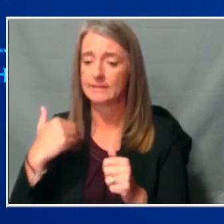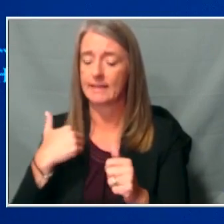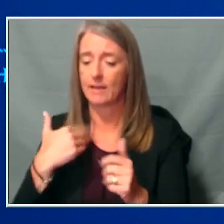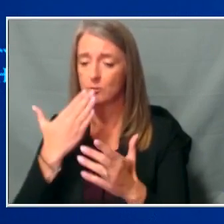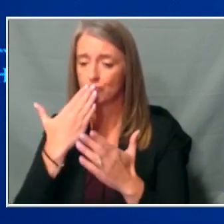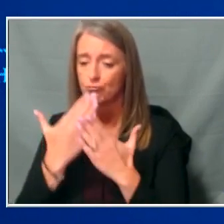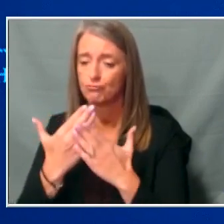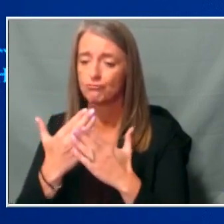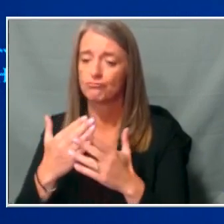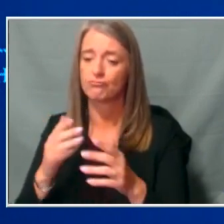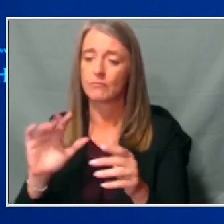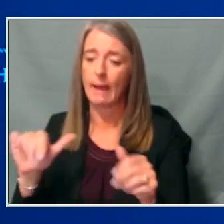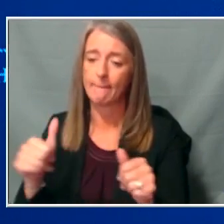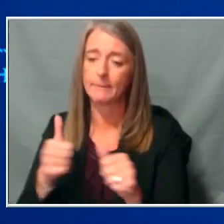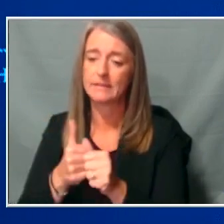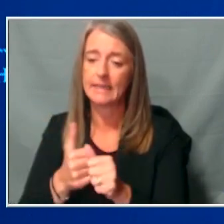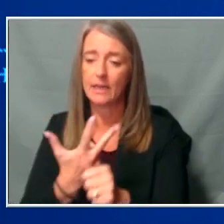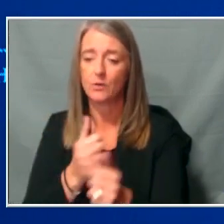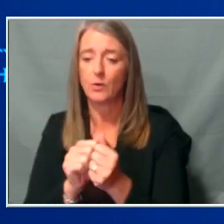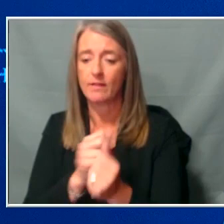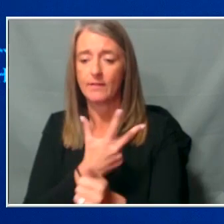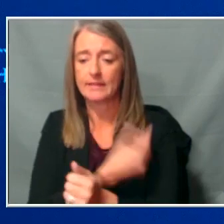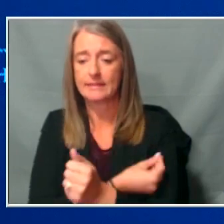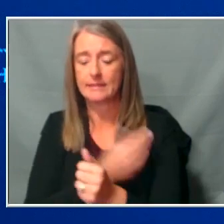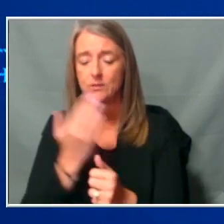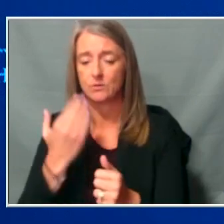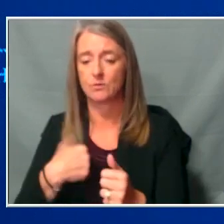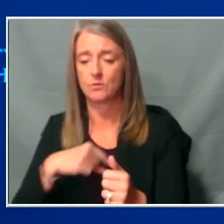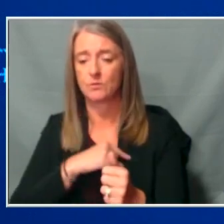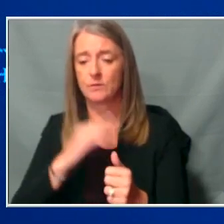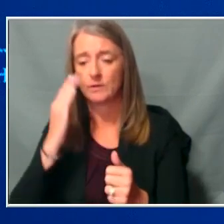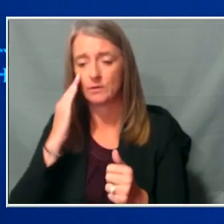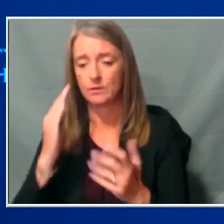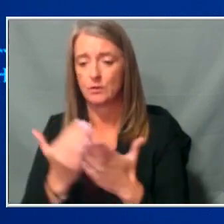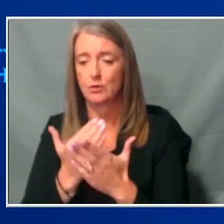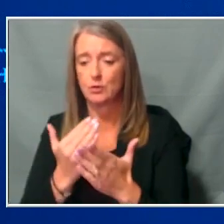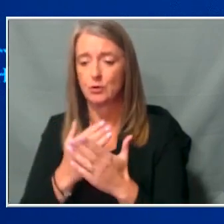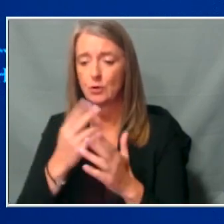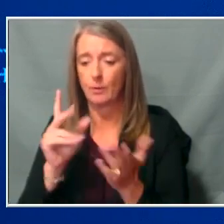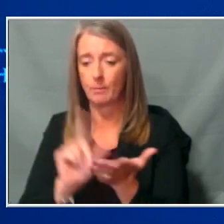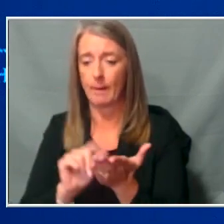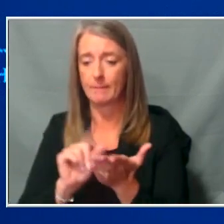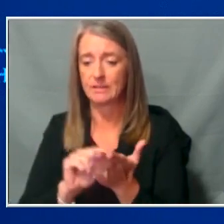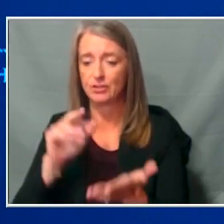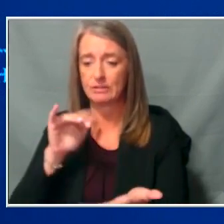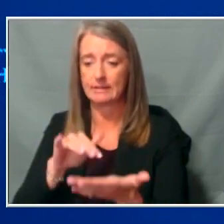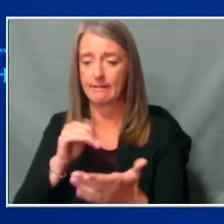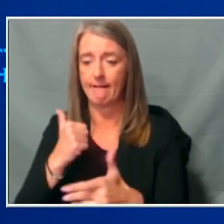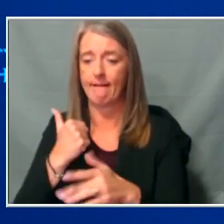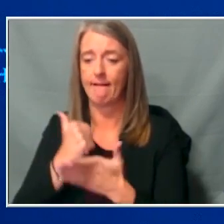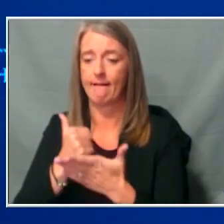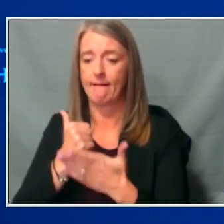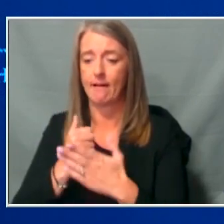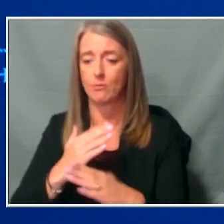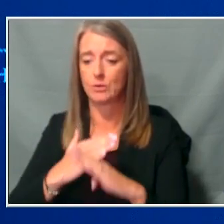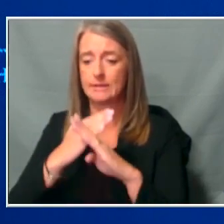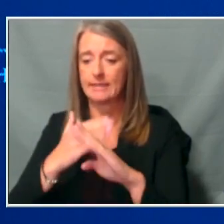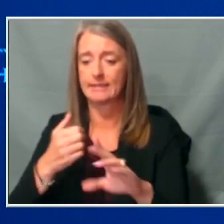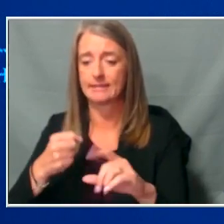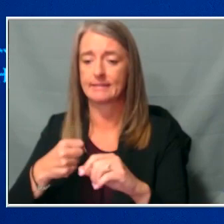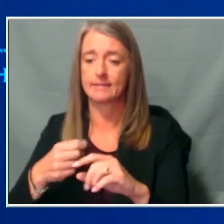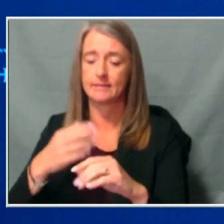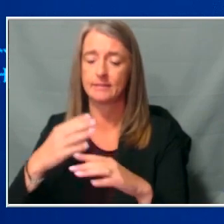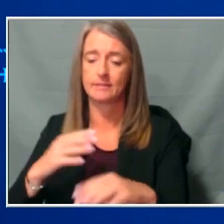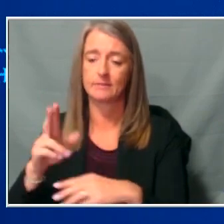about being up to date with their vaccines, because we know from newly published studies that it does help protect against hospitalization and severe disease